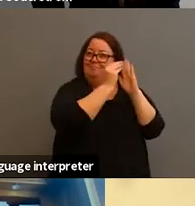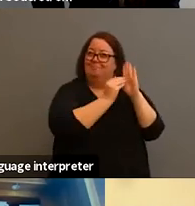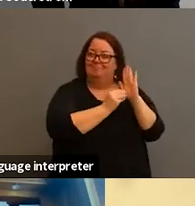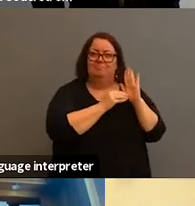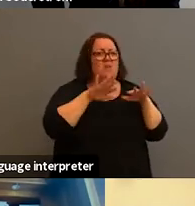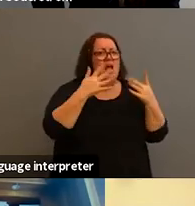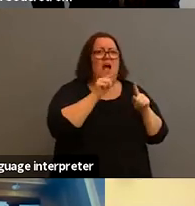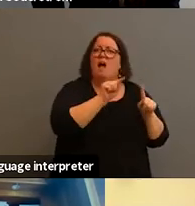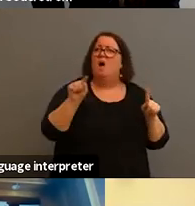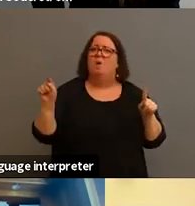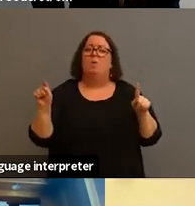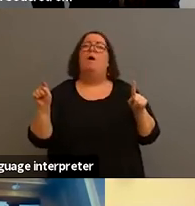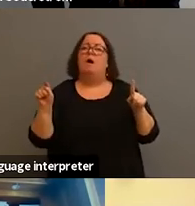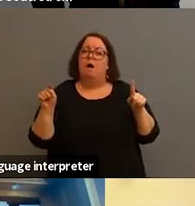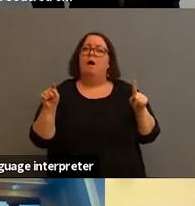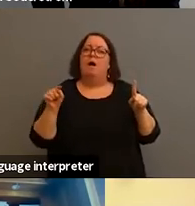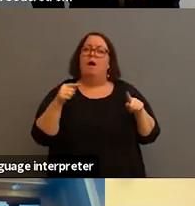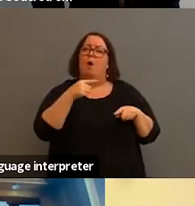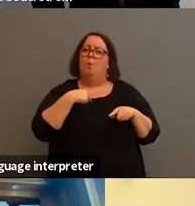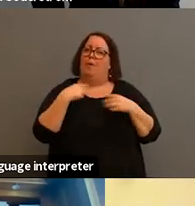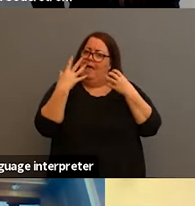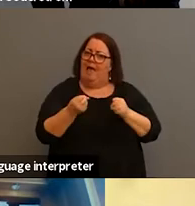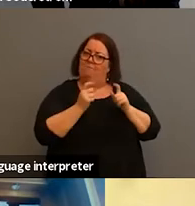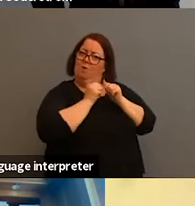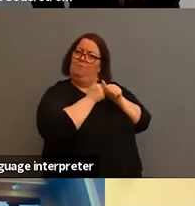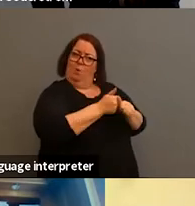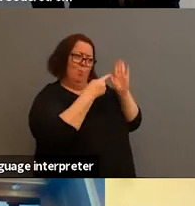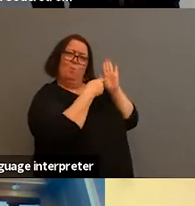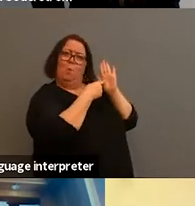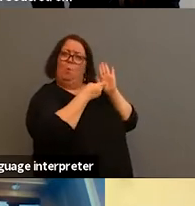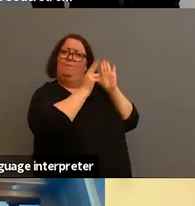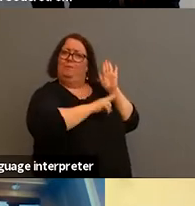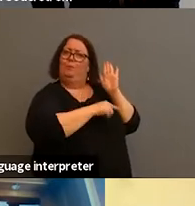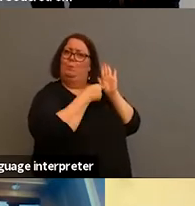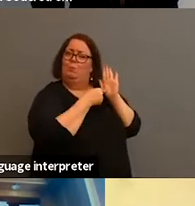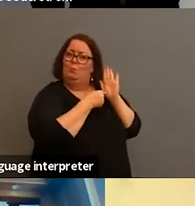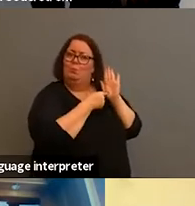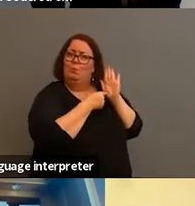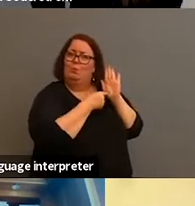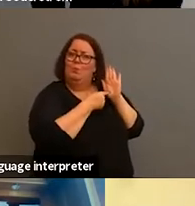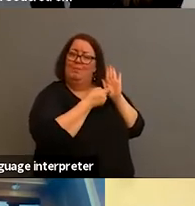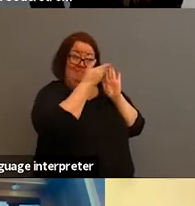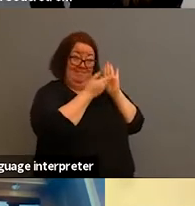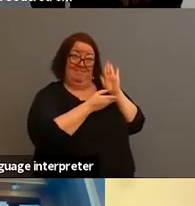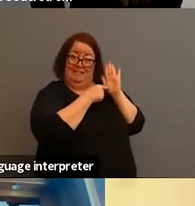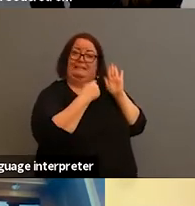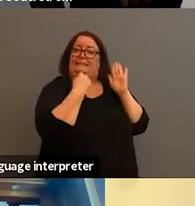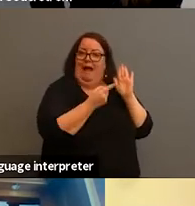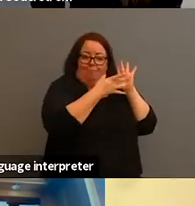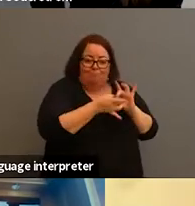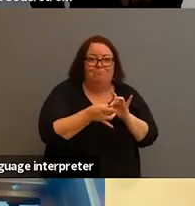of persons with disabilities are mentioned as universal design, that the only way to actually in the long run ensure